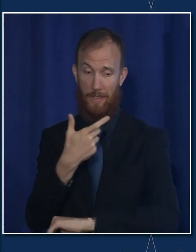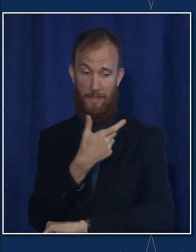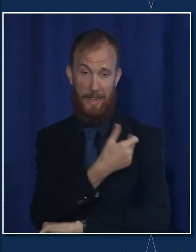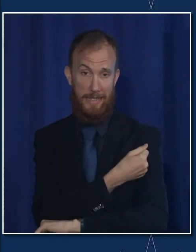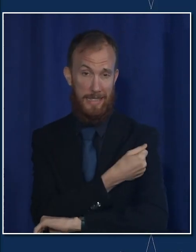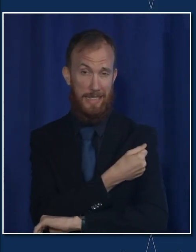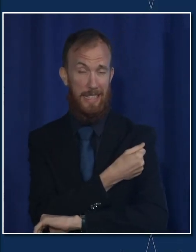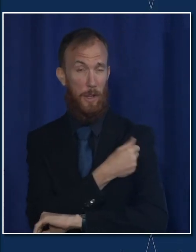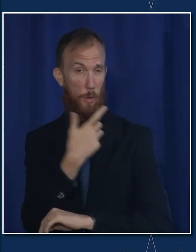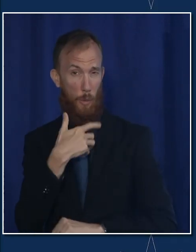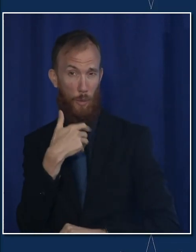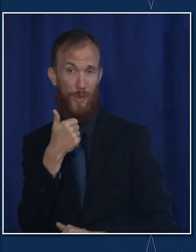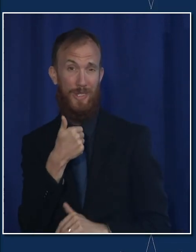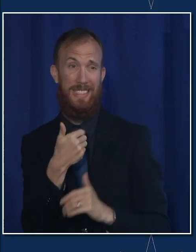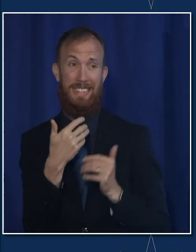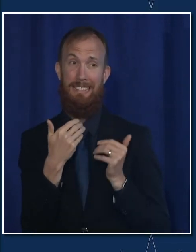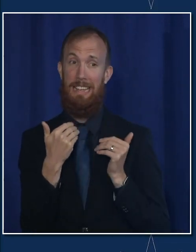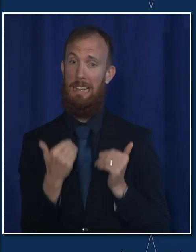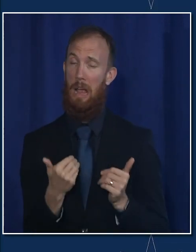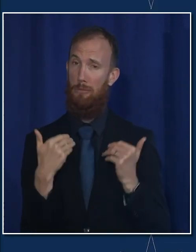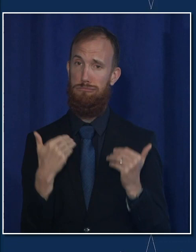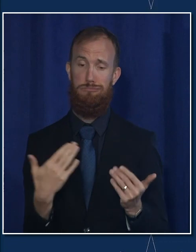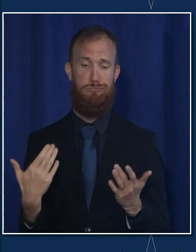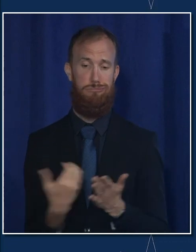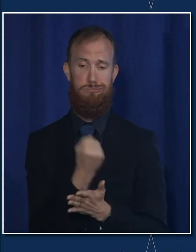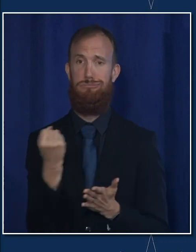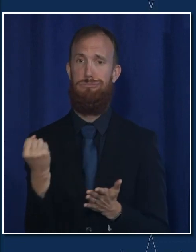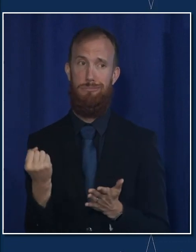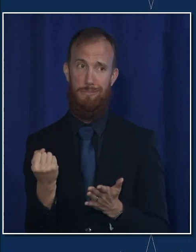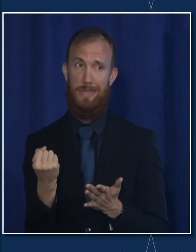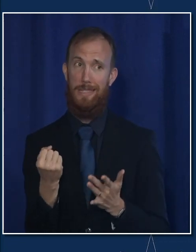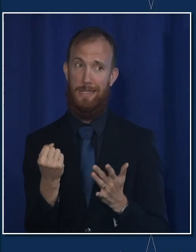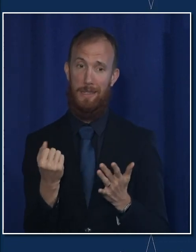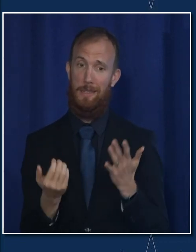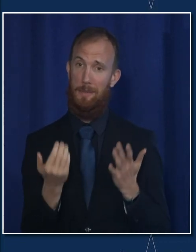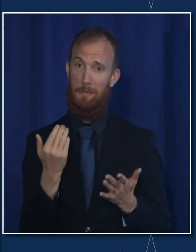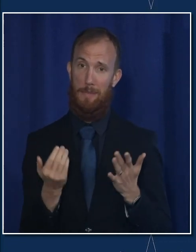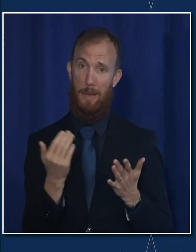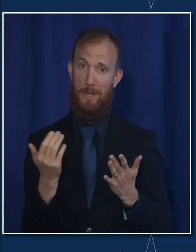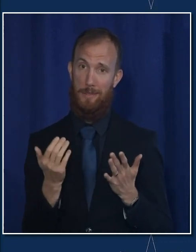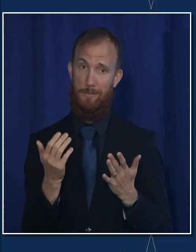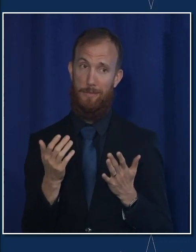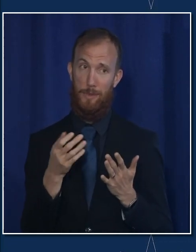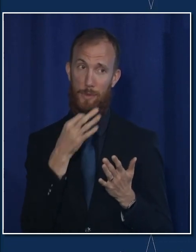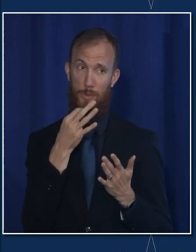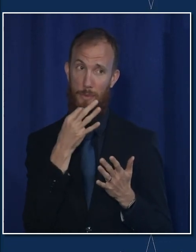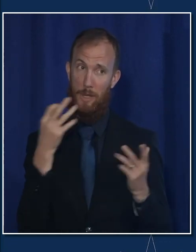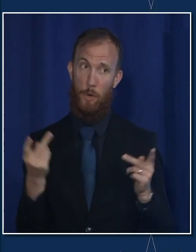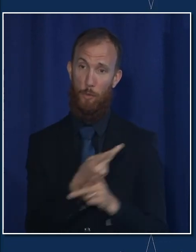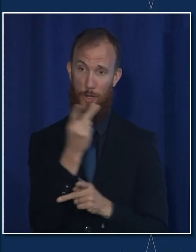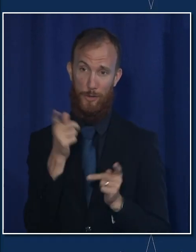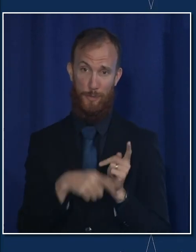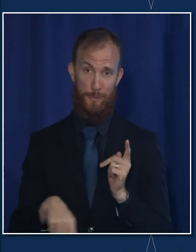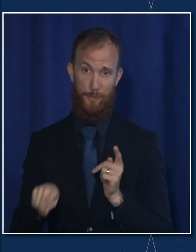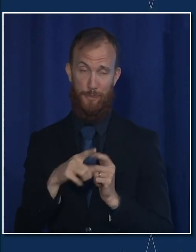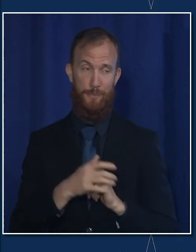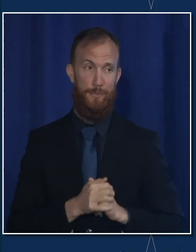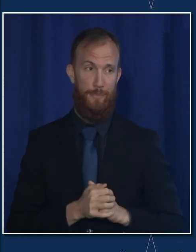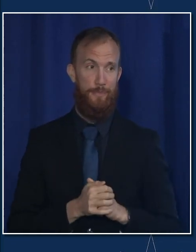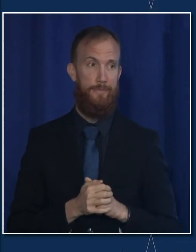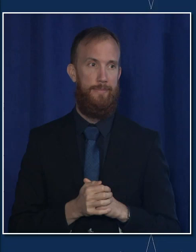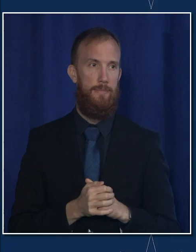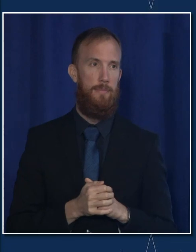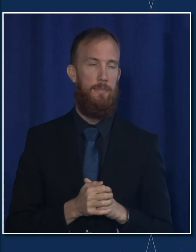who's older, like now's the time, because there's the potential for it to get much worse, as we've seen it in much of the country. And just real fast, finishing